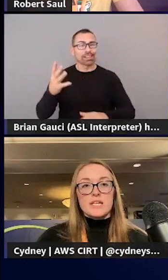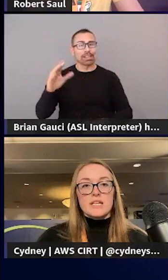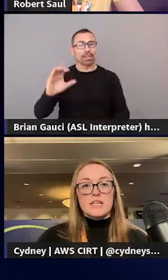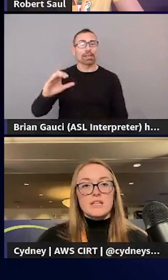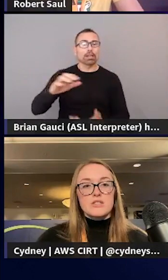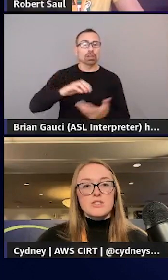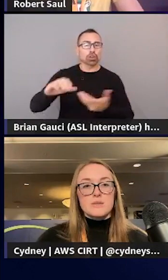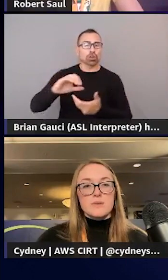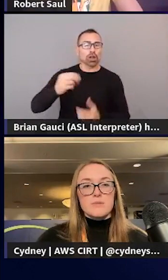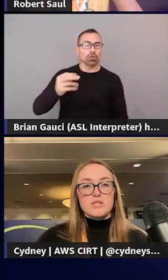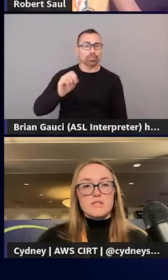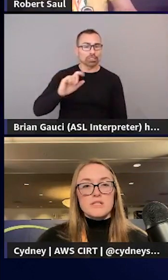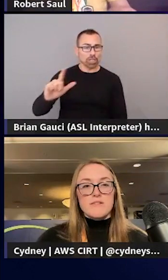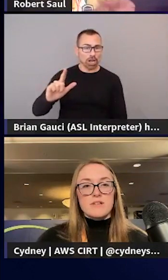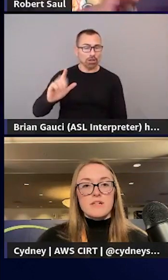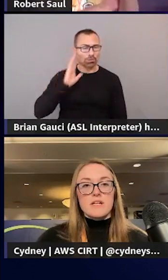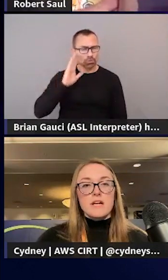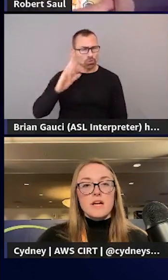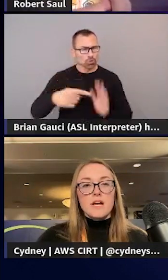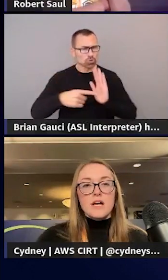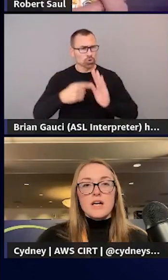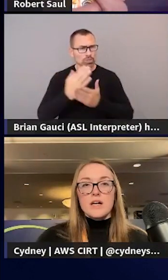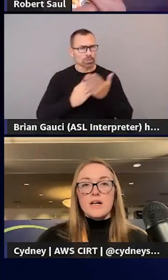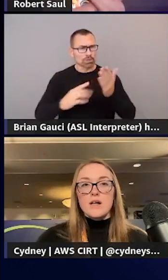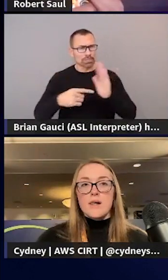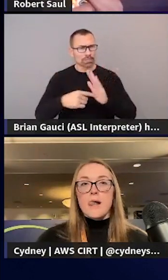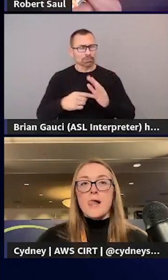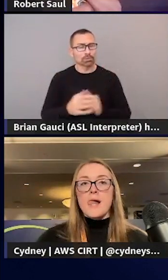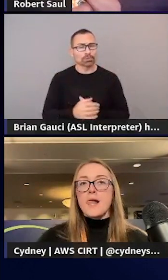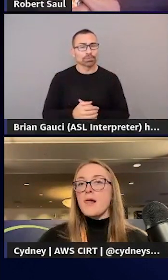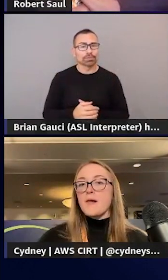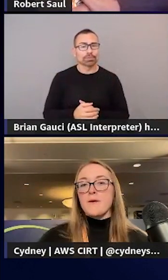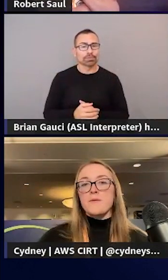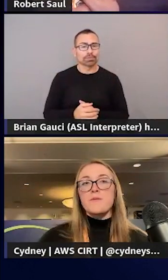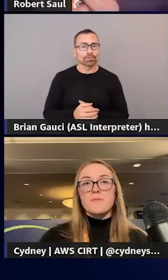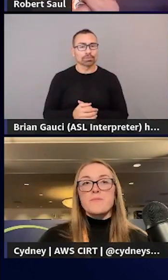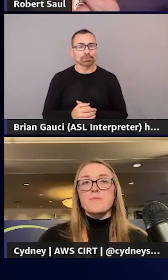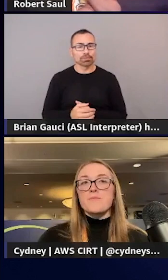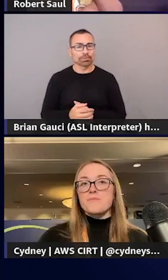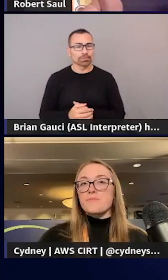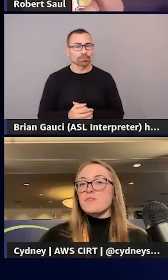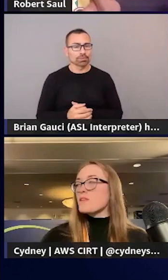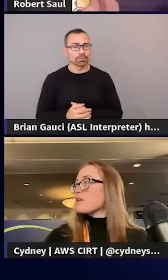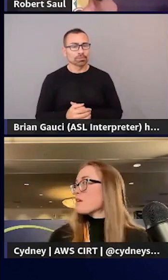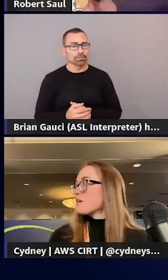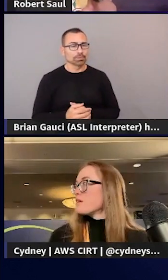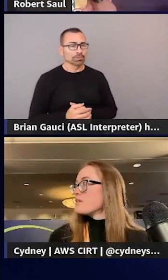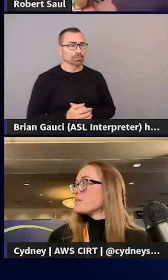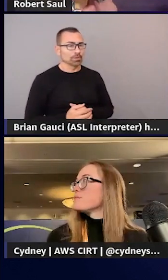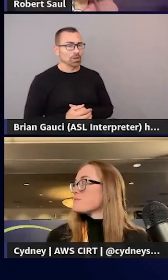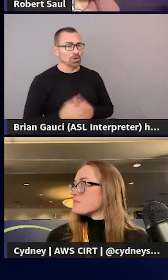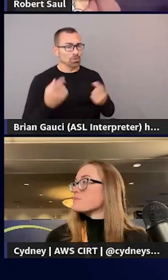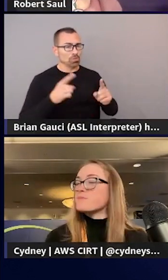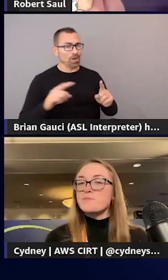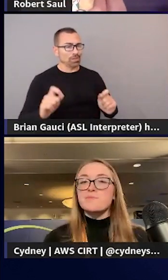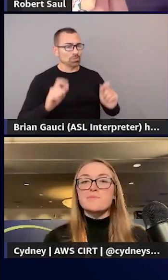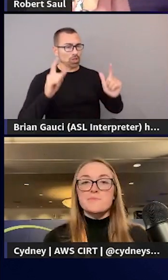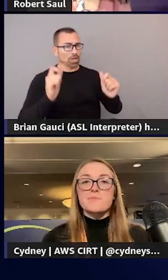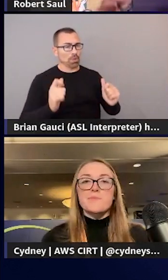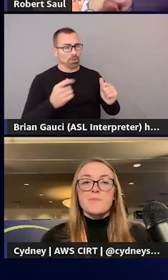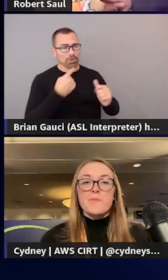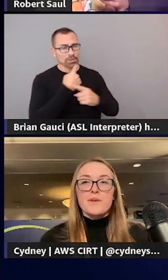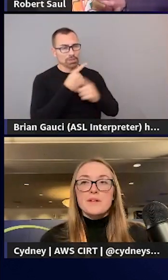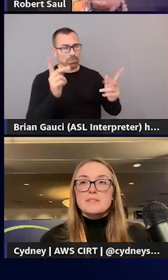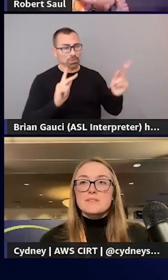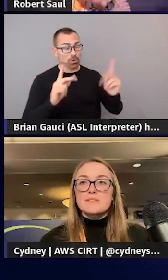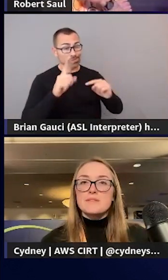like. Well, while you're pulling that up, I just want to tell everyone and give them context for this. You know, when we're